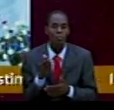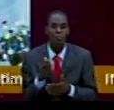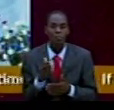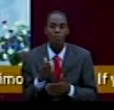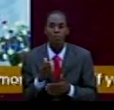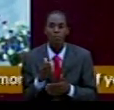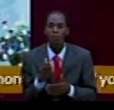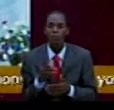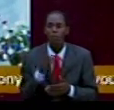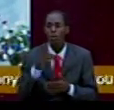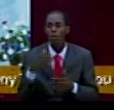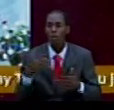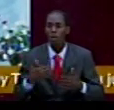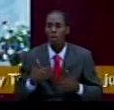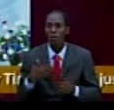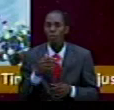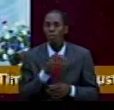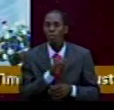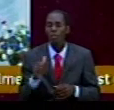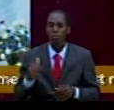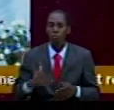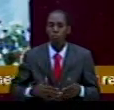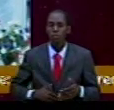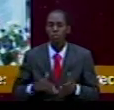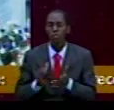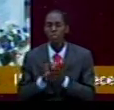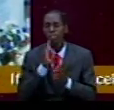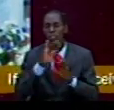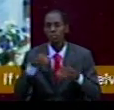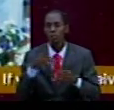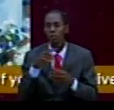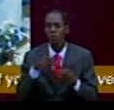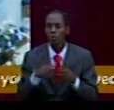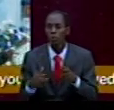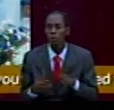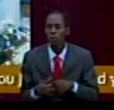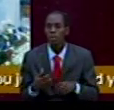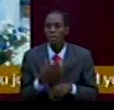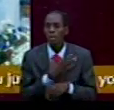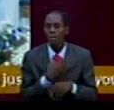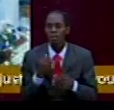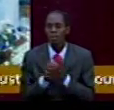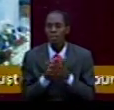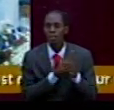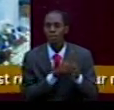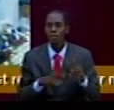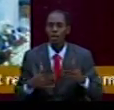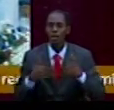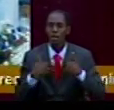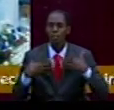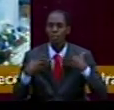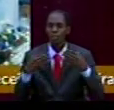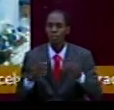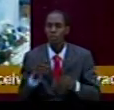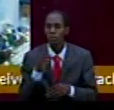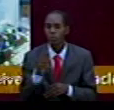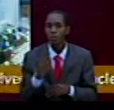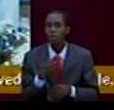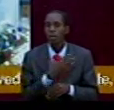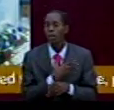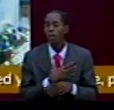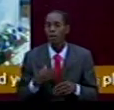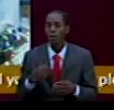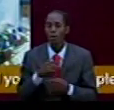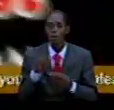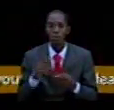have a wound that is bringing out pus and whatever it is bringing out, and the Lord has healed you. And right from that moment, I got my